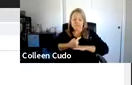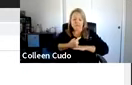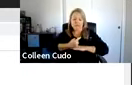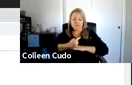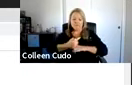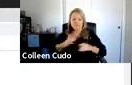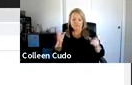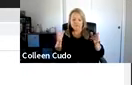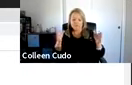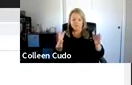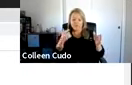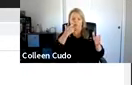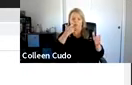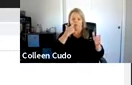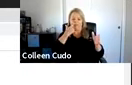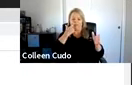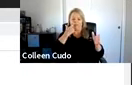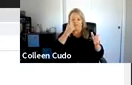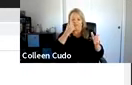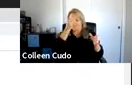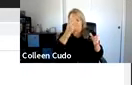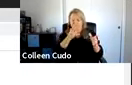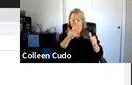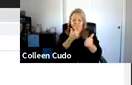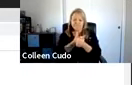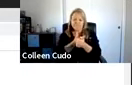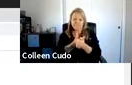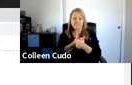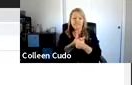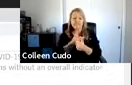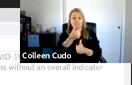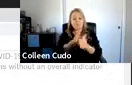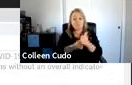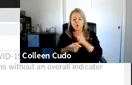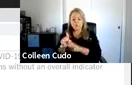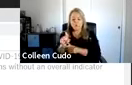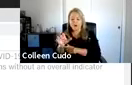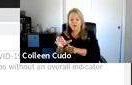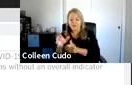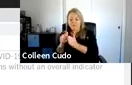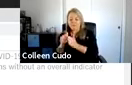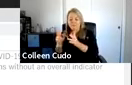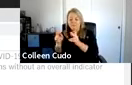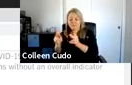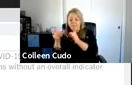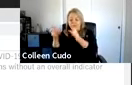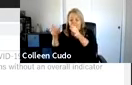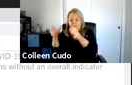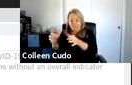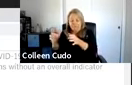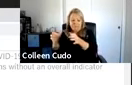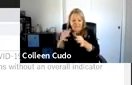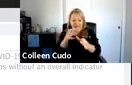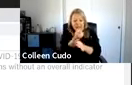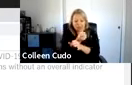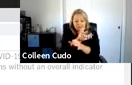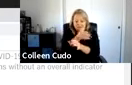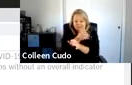this was last updated, the case rate per 100,000, the trajectory, and then of course